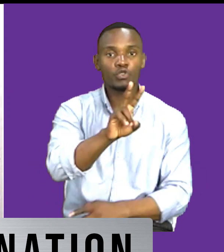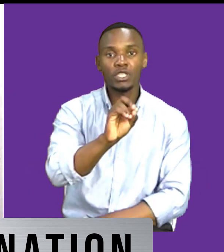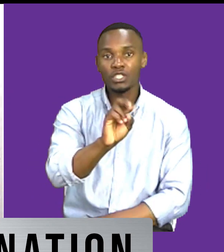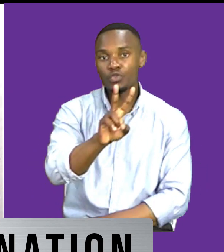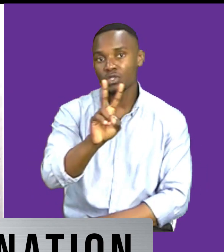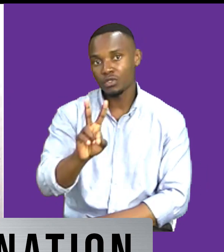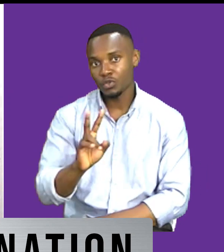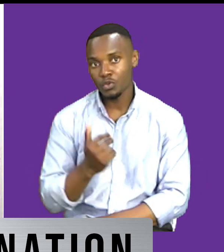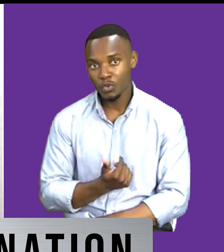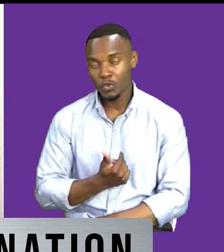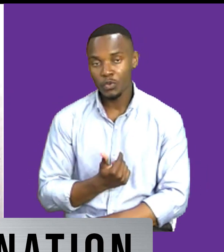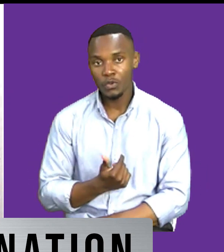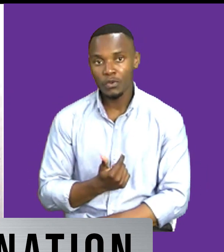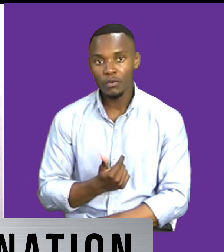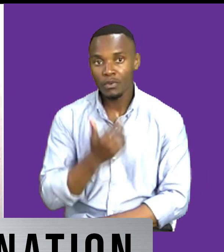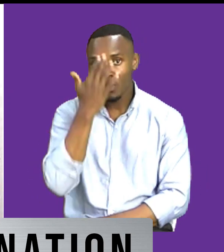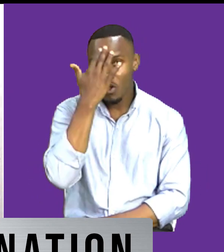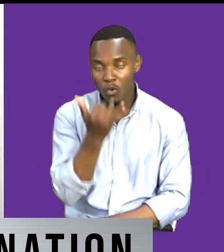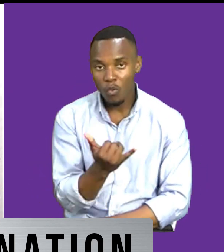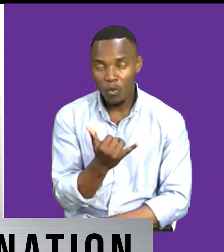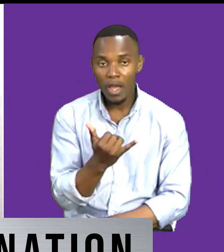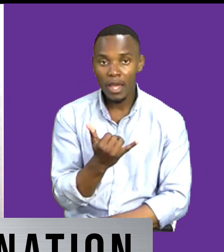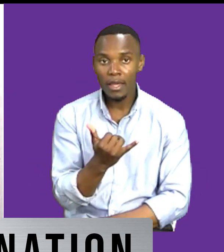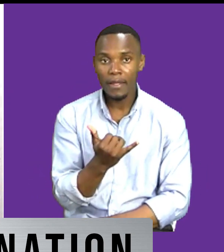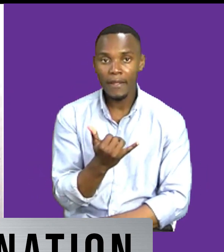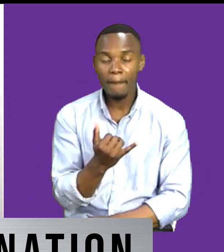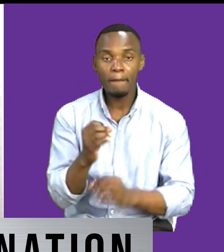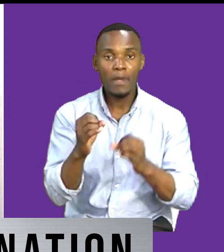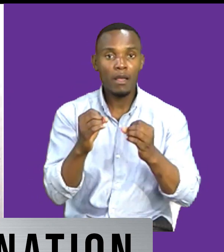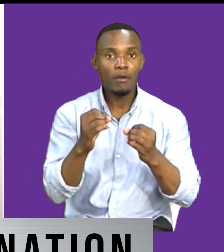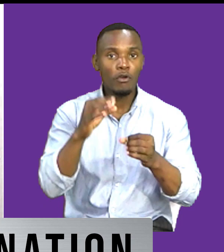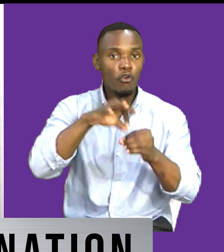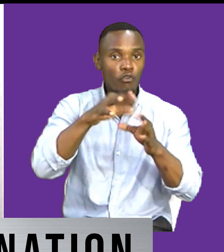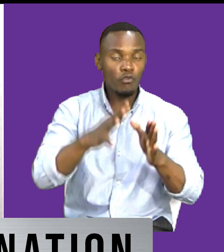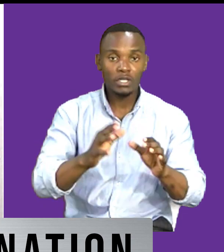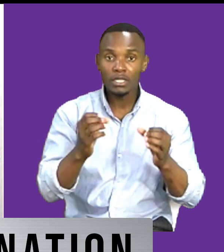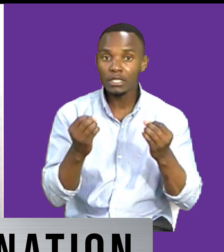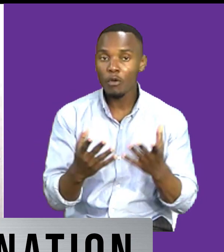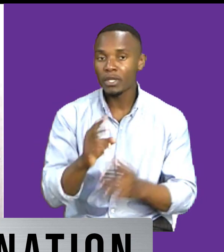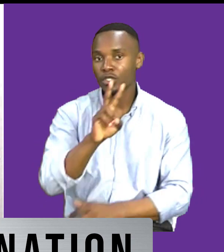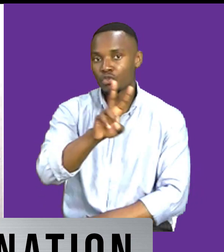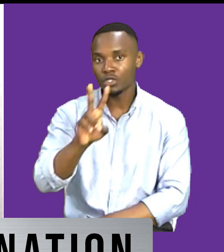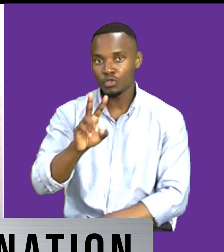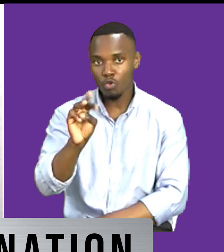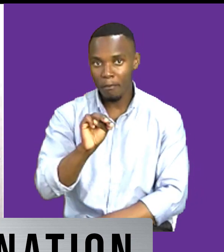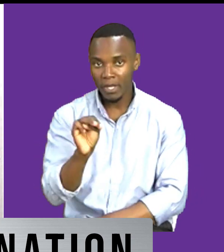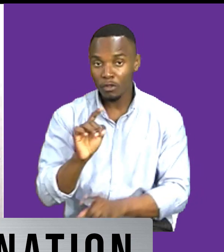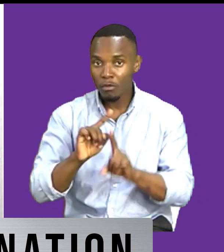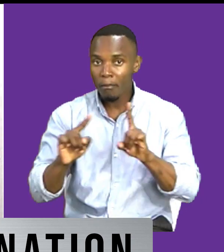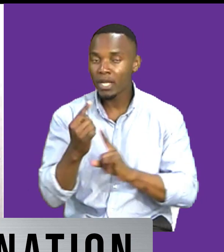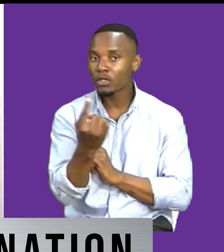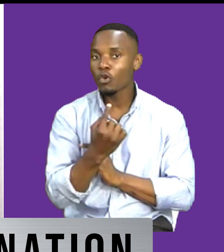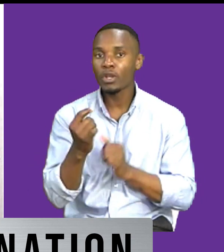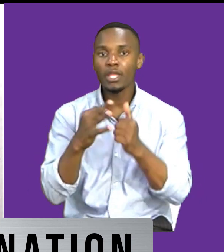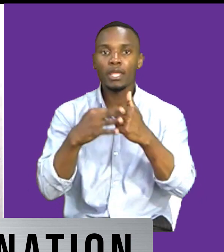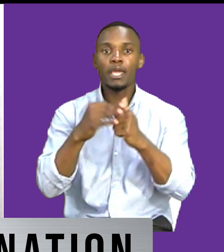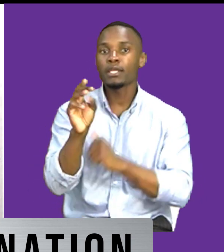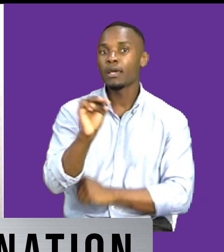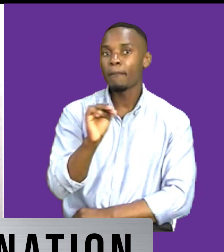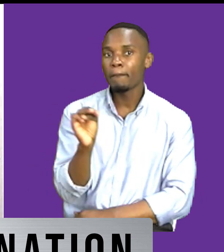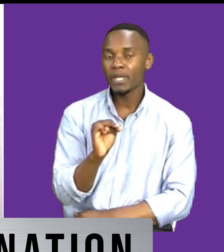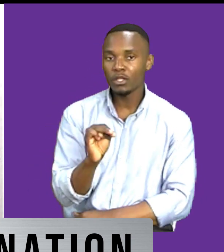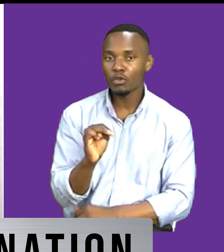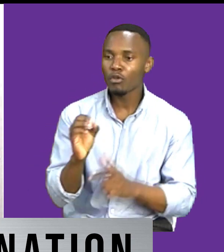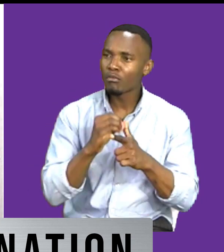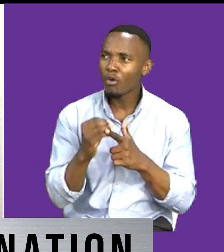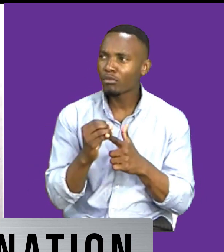this. Because the number that we had for voters was 22 million, and only 8 million, about